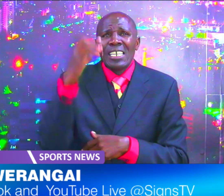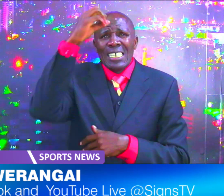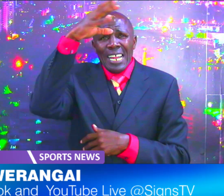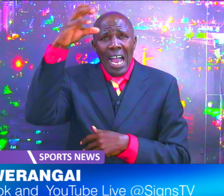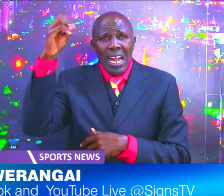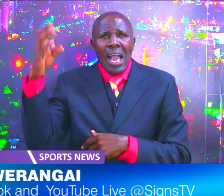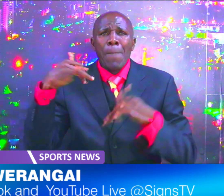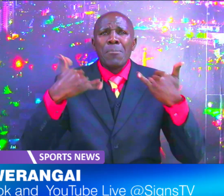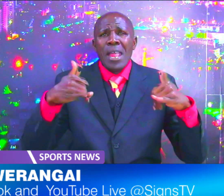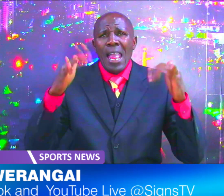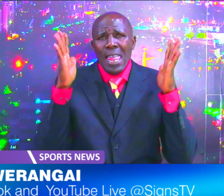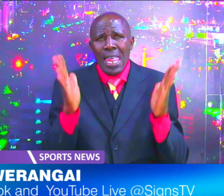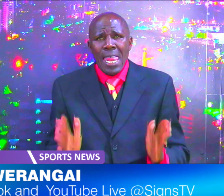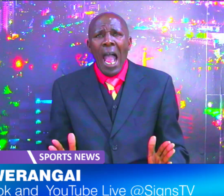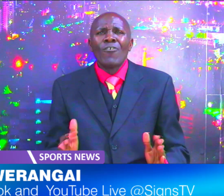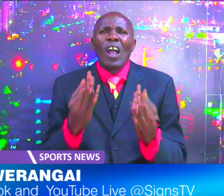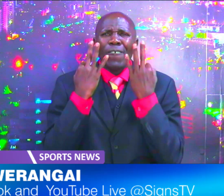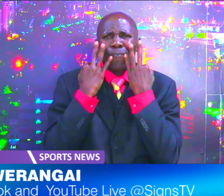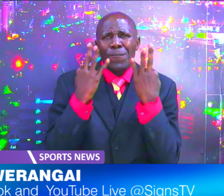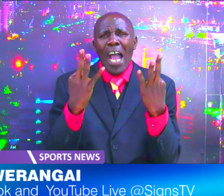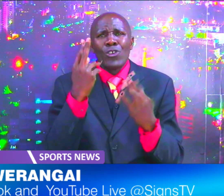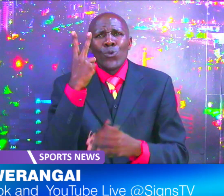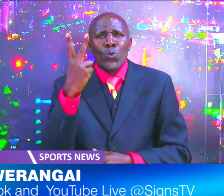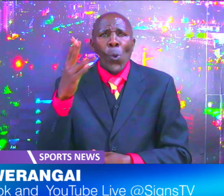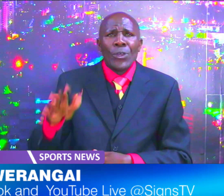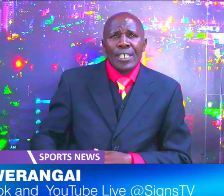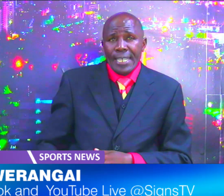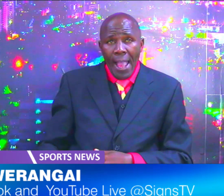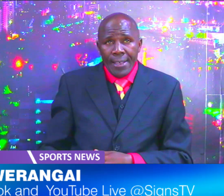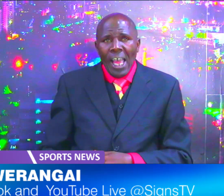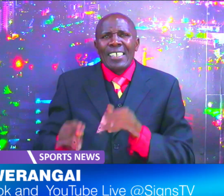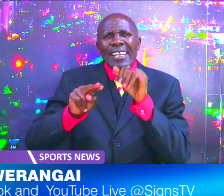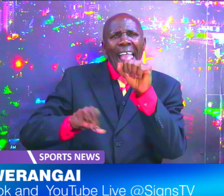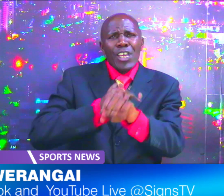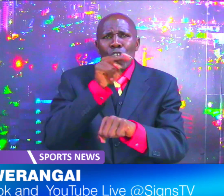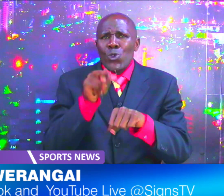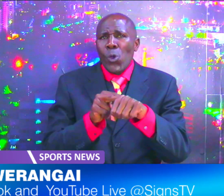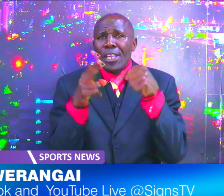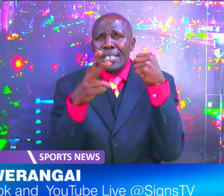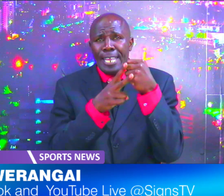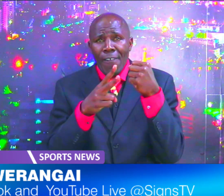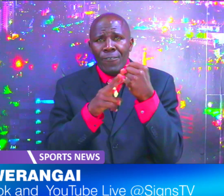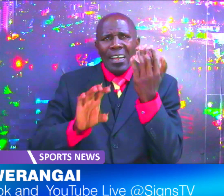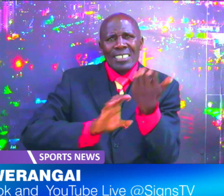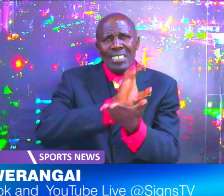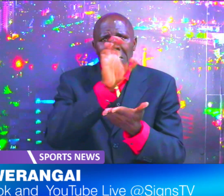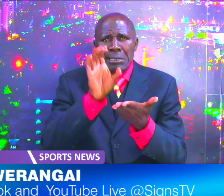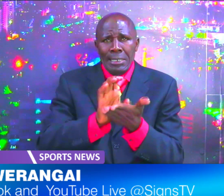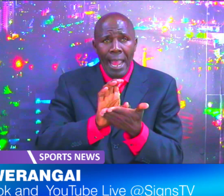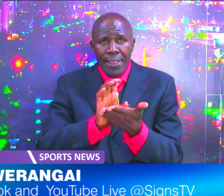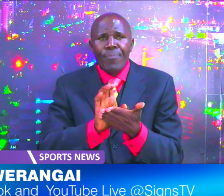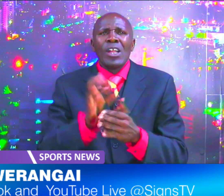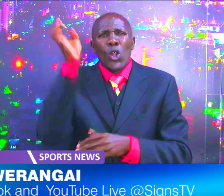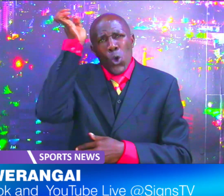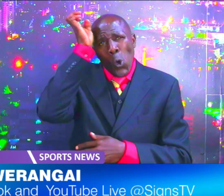Felix Ayanage will be without 5 of his star players for the final 2 legs